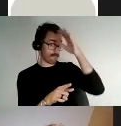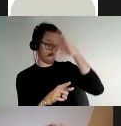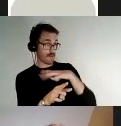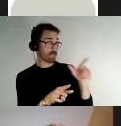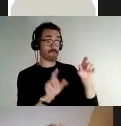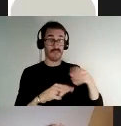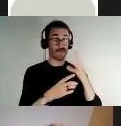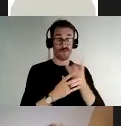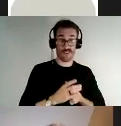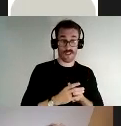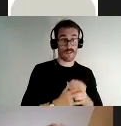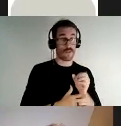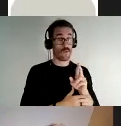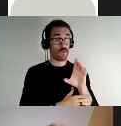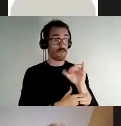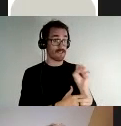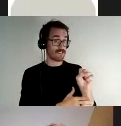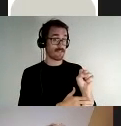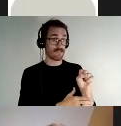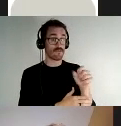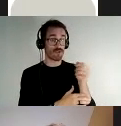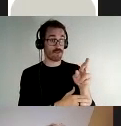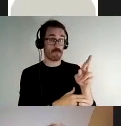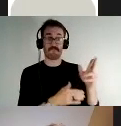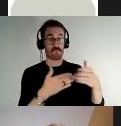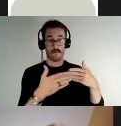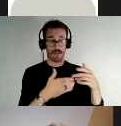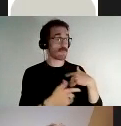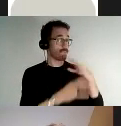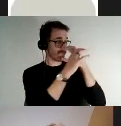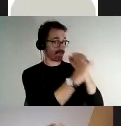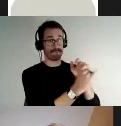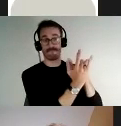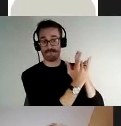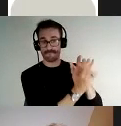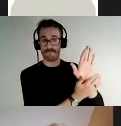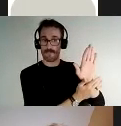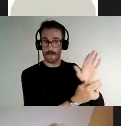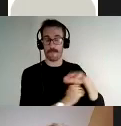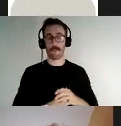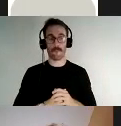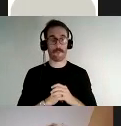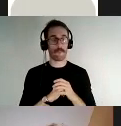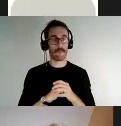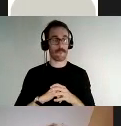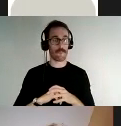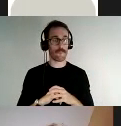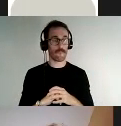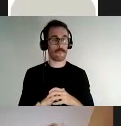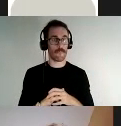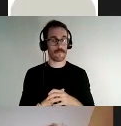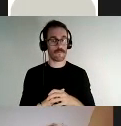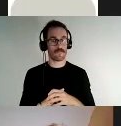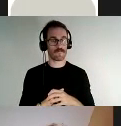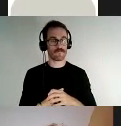or cisgender men, who are that are either romantic or sexually involved.